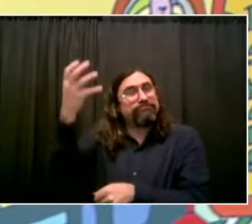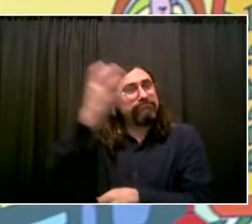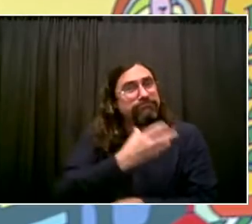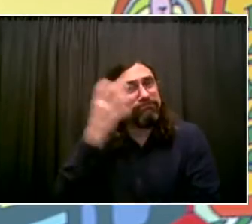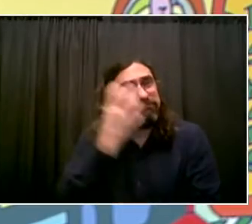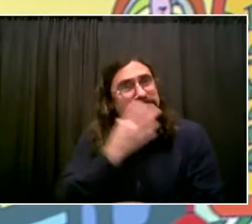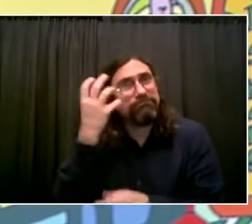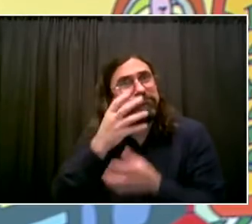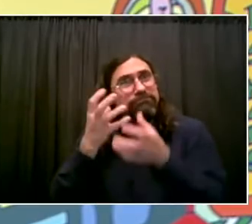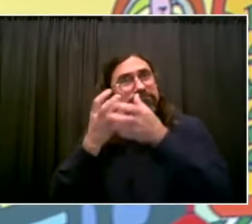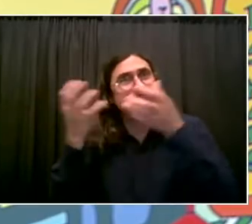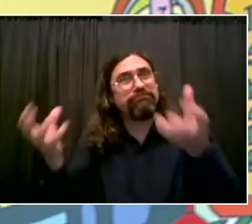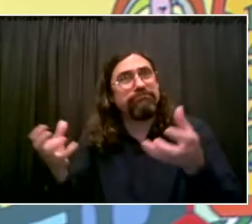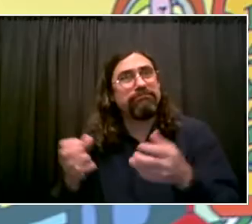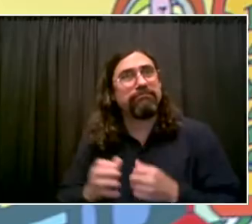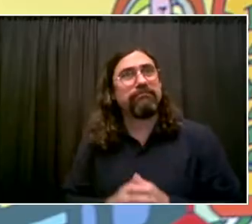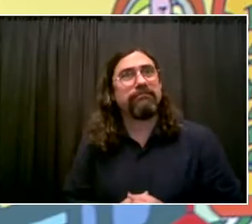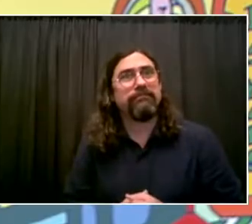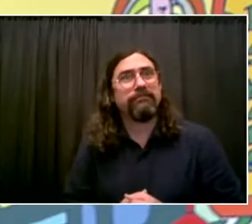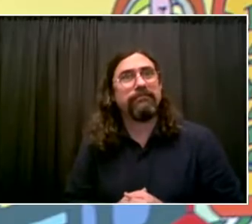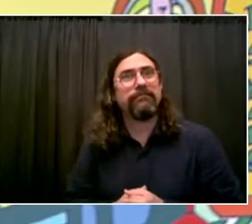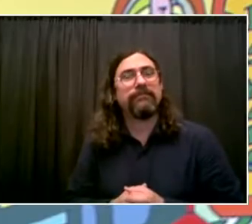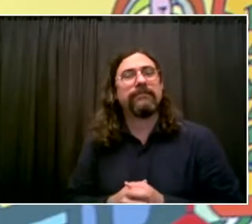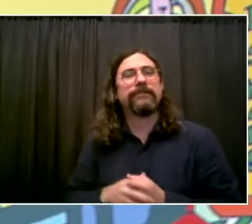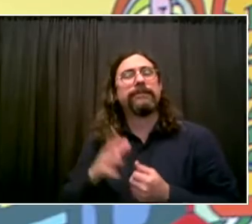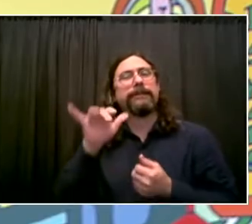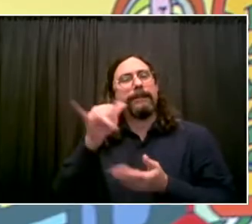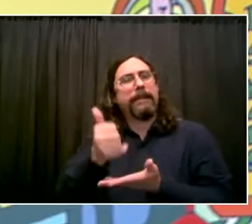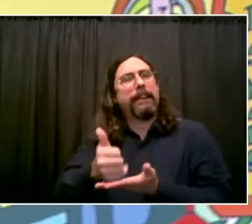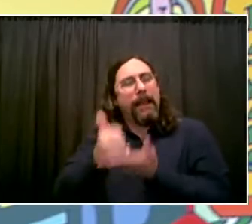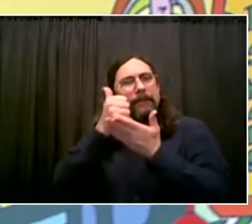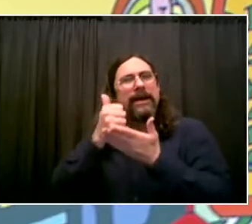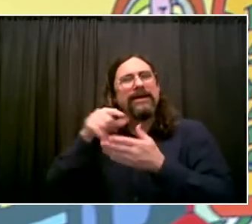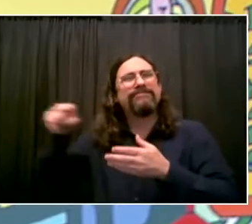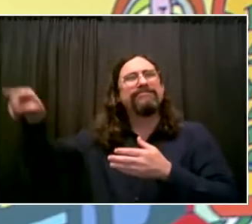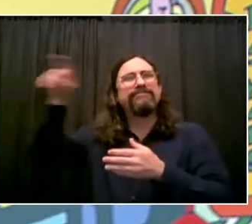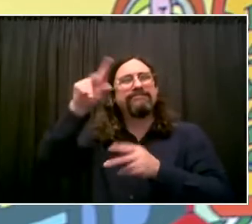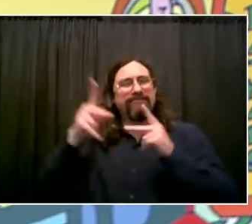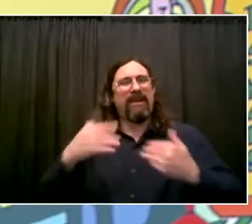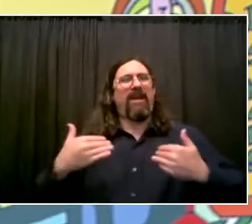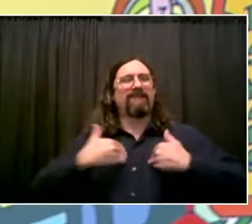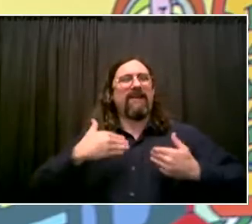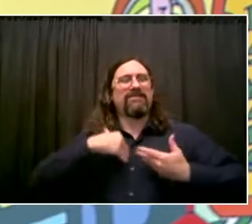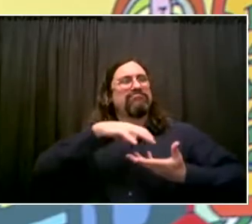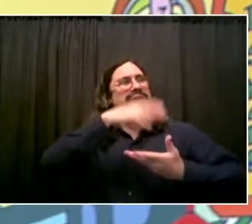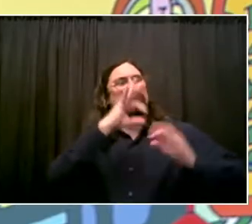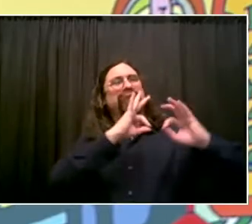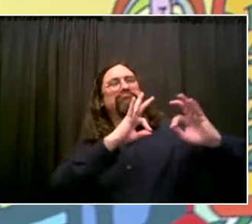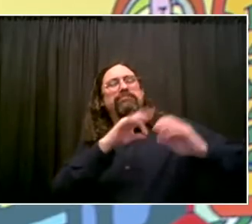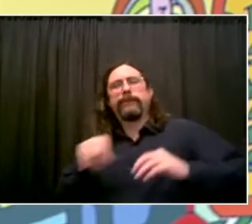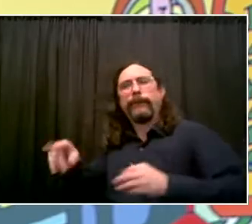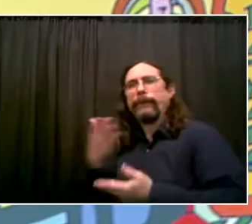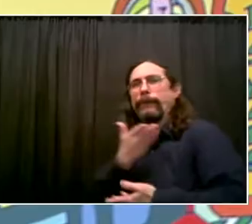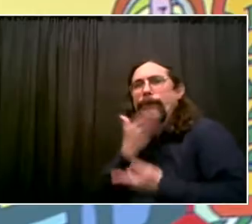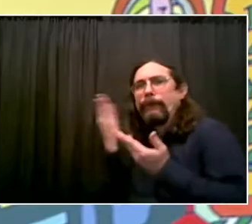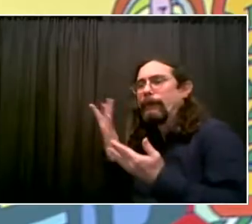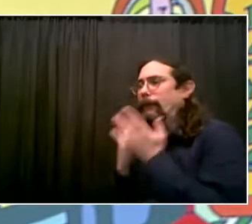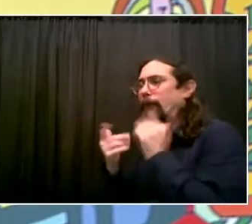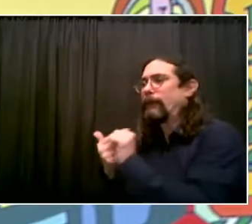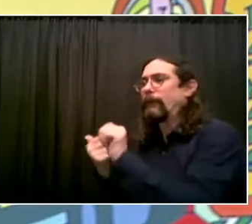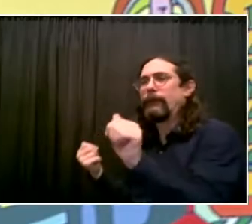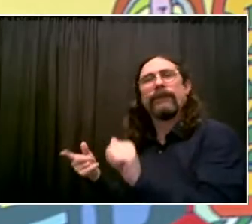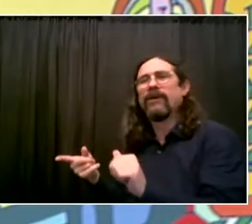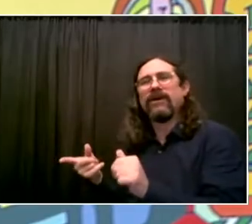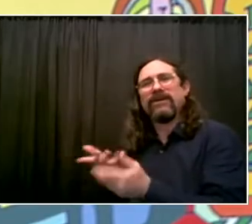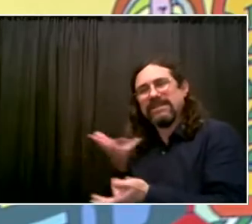it. It's sad that the crisis was the cause, but I appreciate that people found a way to do things. So now we learned